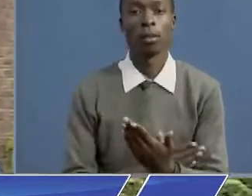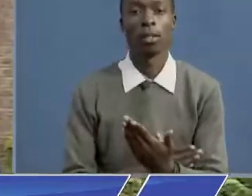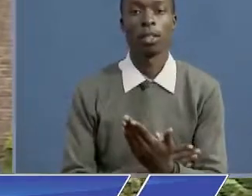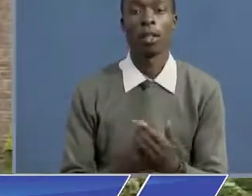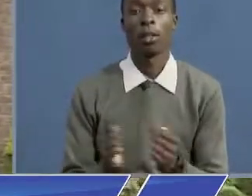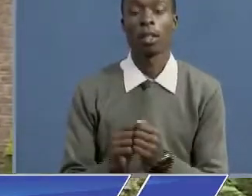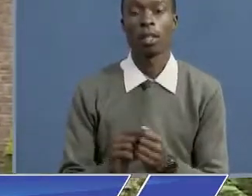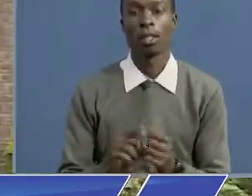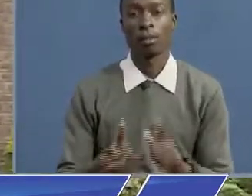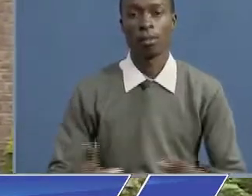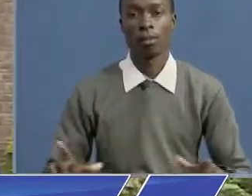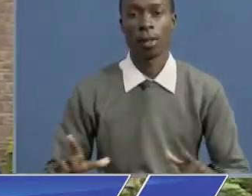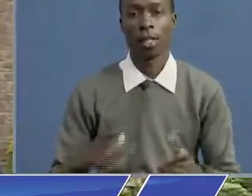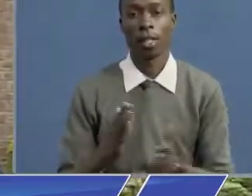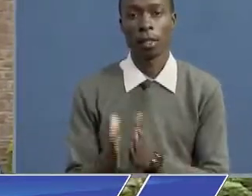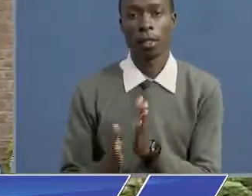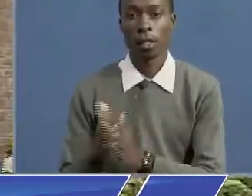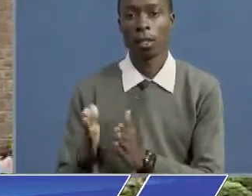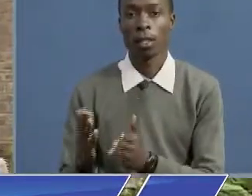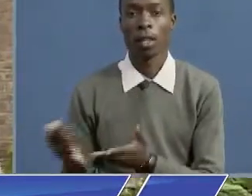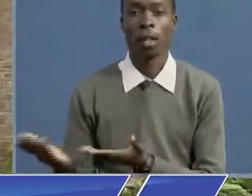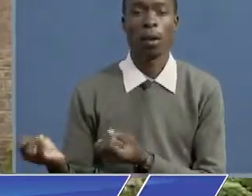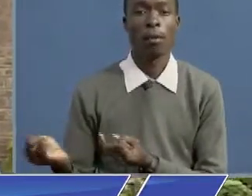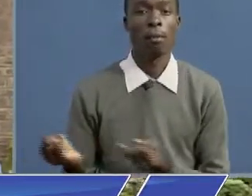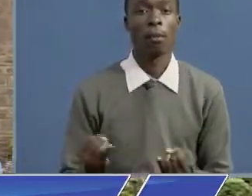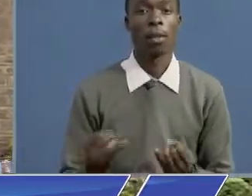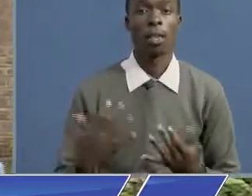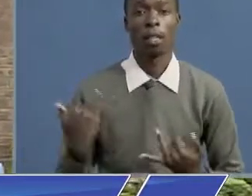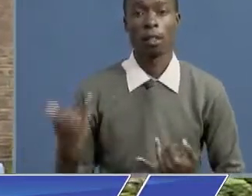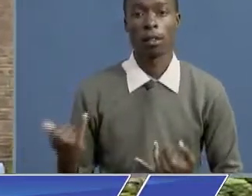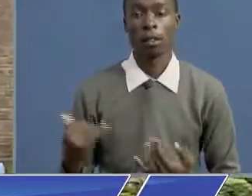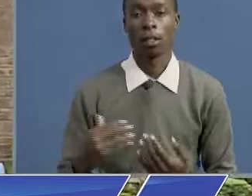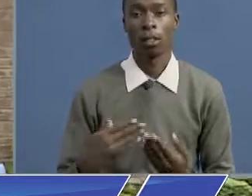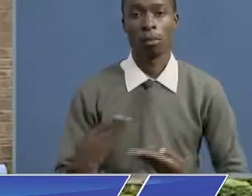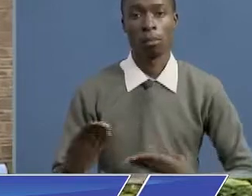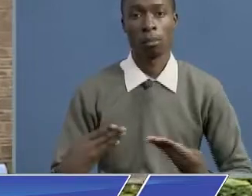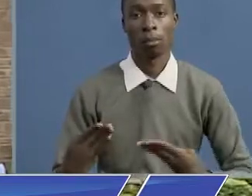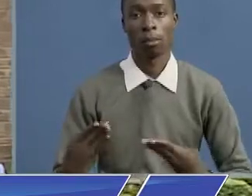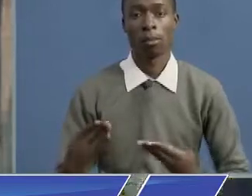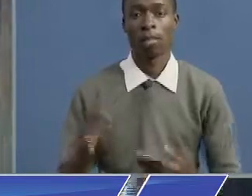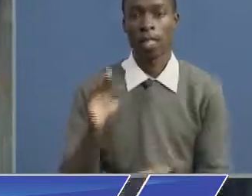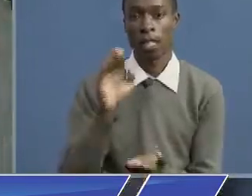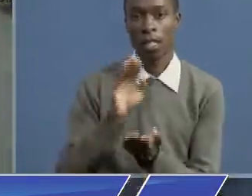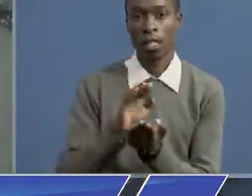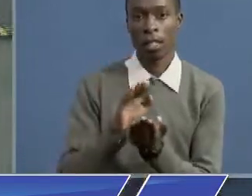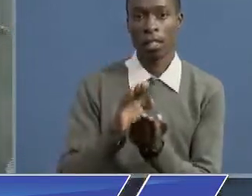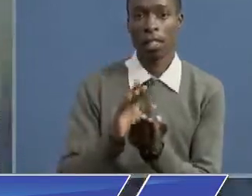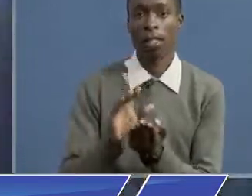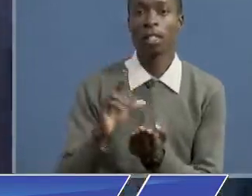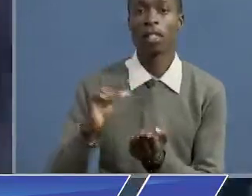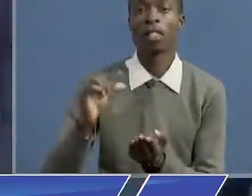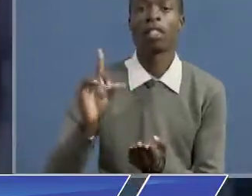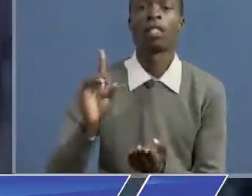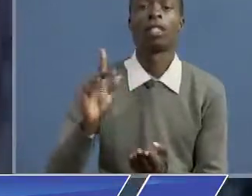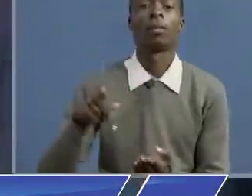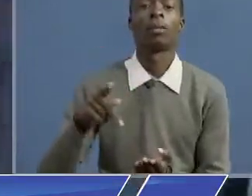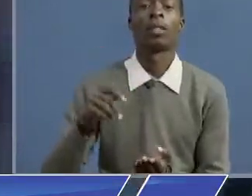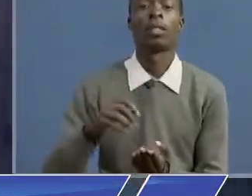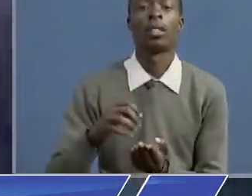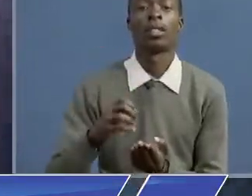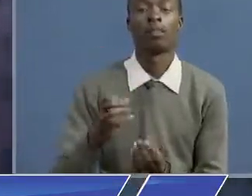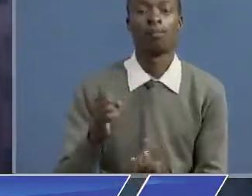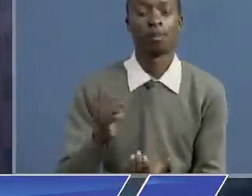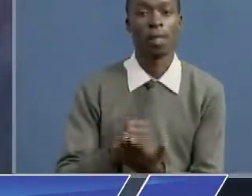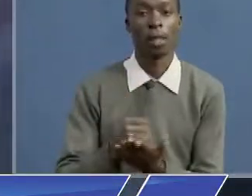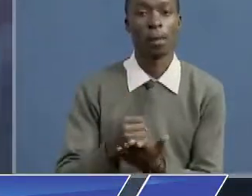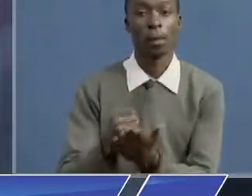with the ambitious plan that seeks to attract more youth into entrepreneurship, thereby reducing dependence on formal employment. Modern